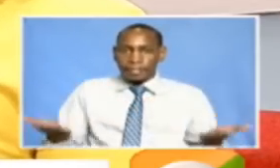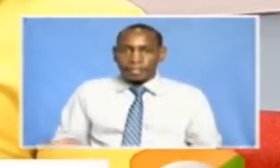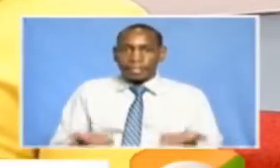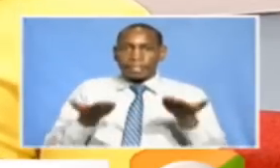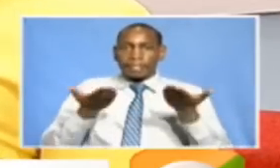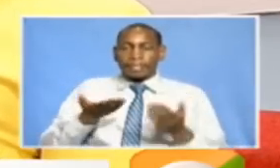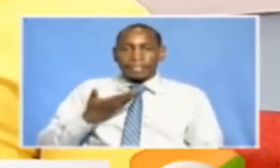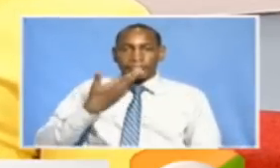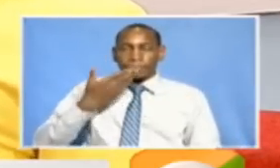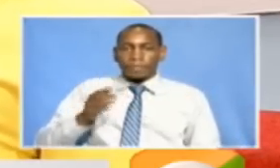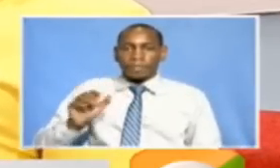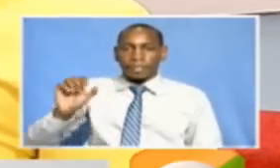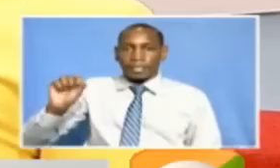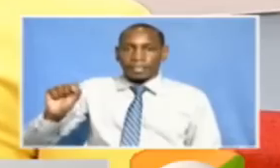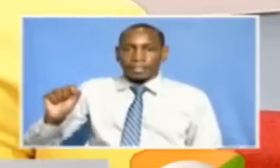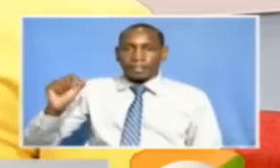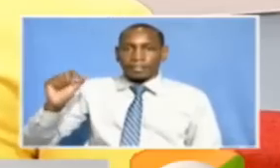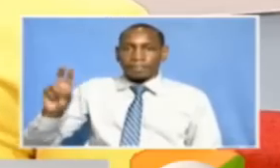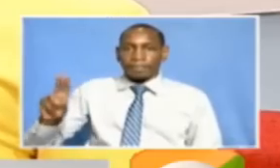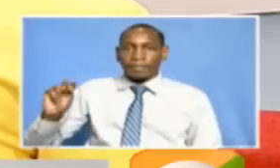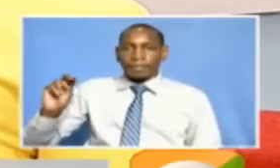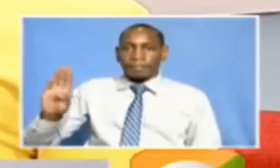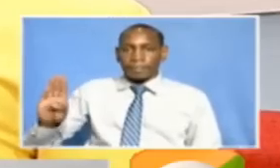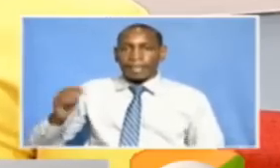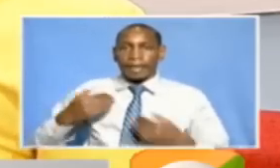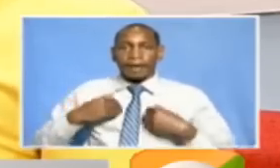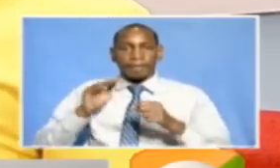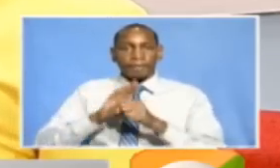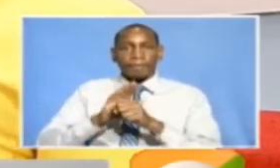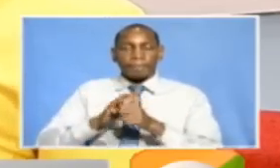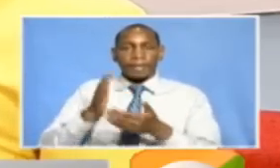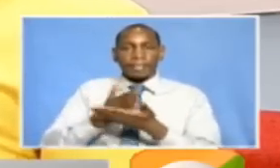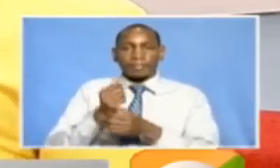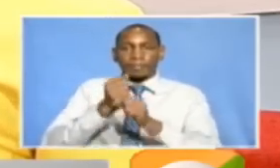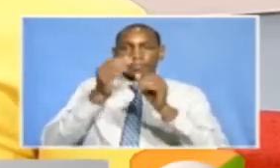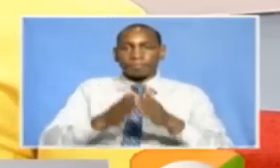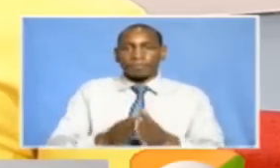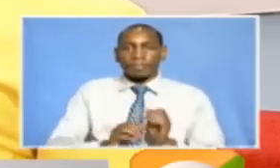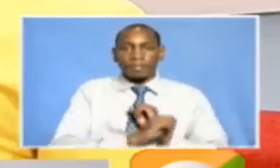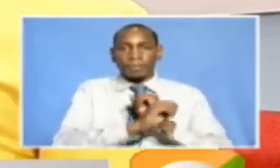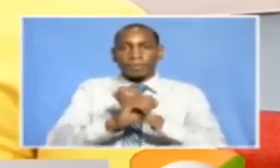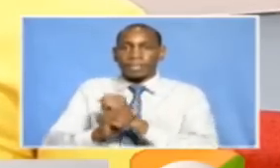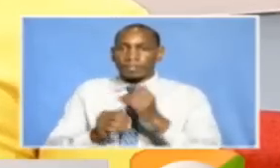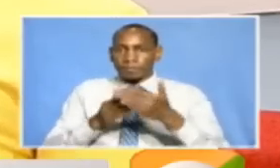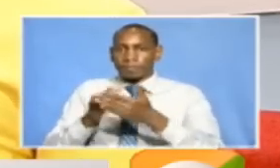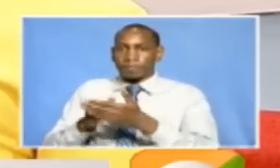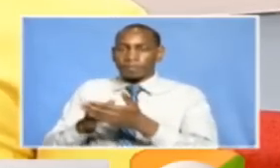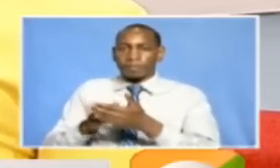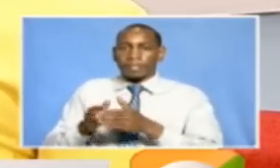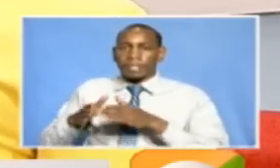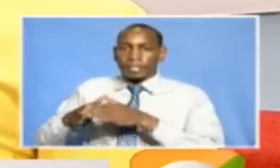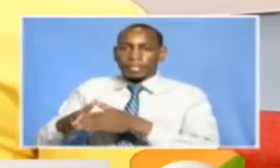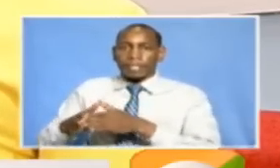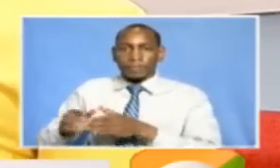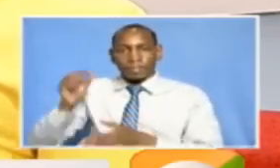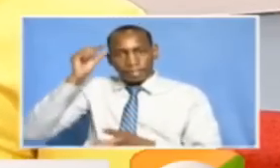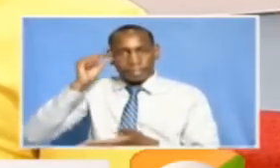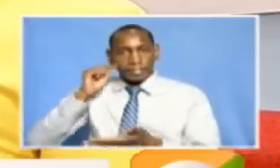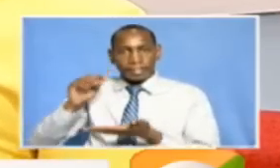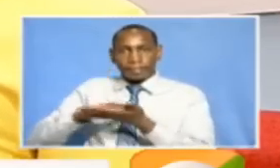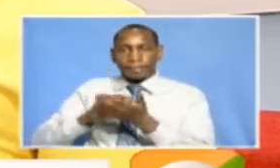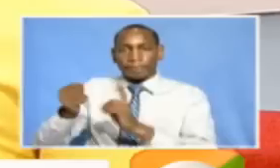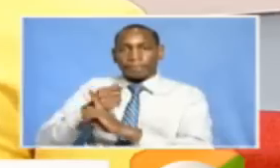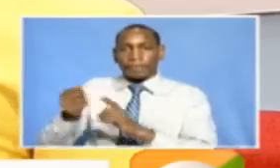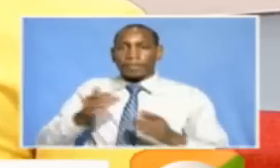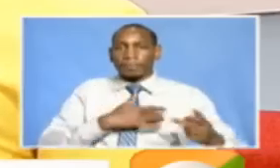SGBV. There are so many players in as far as protection, prevention of sexual and gender-based violence is concerned. We need to enhance